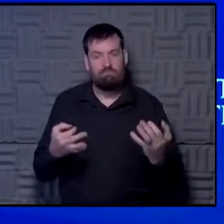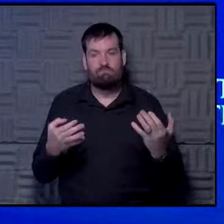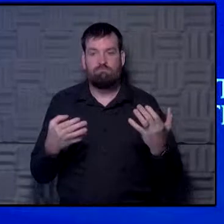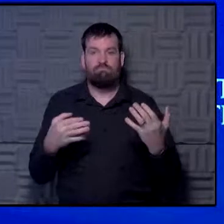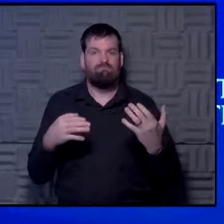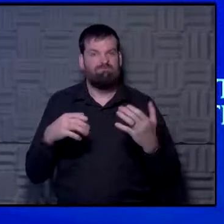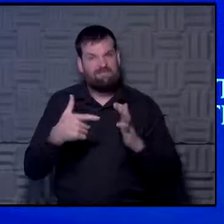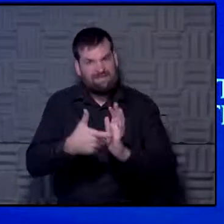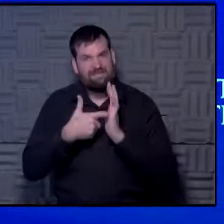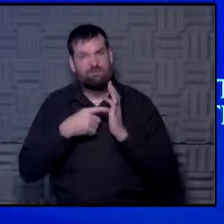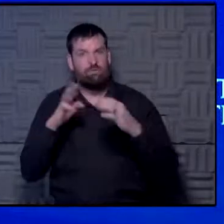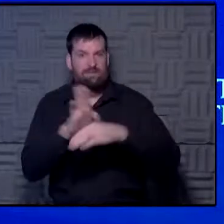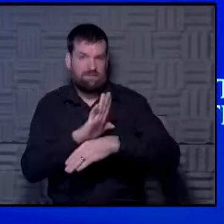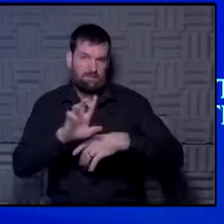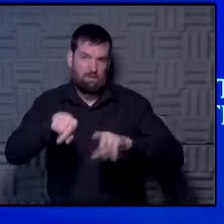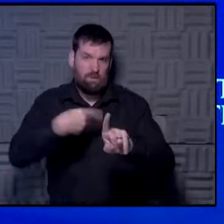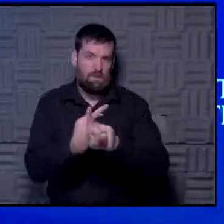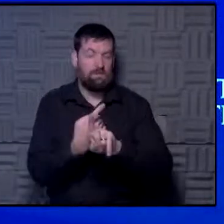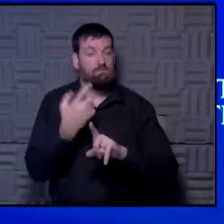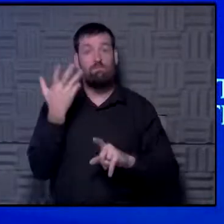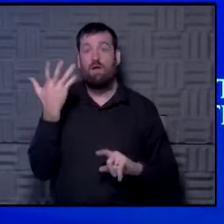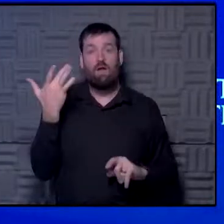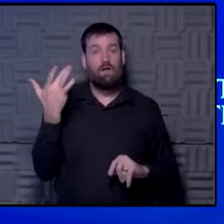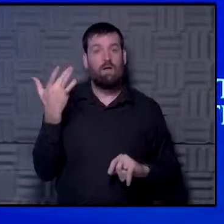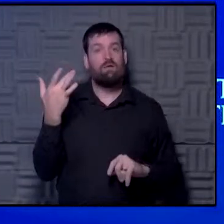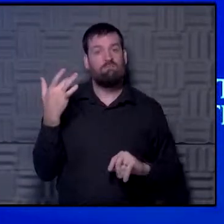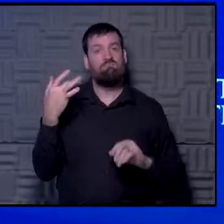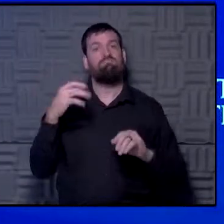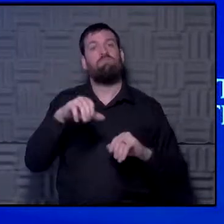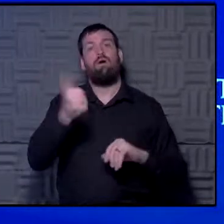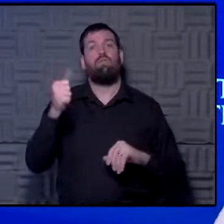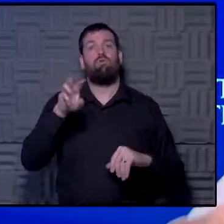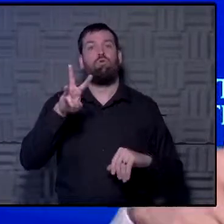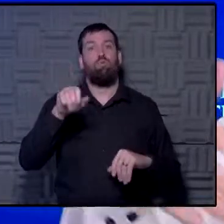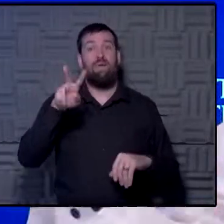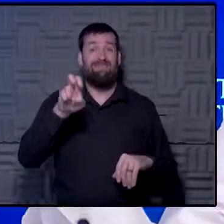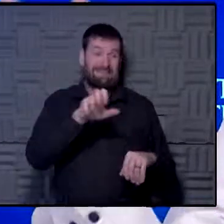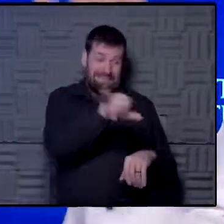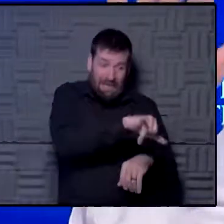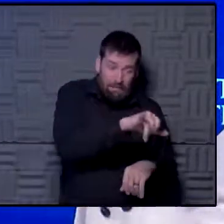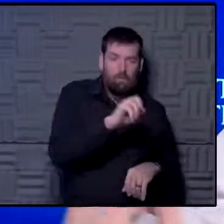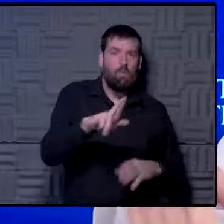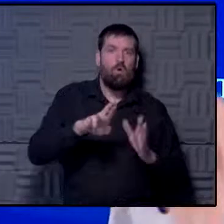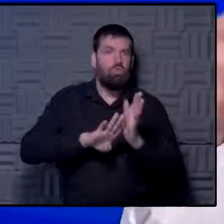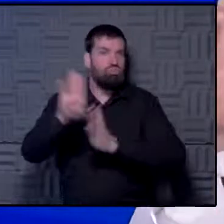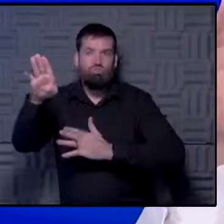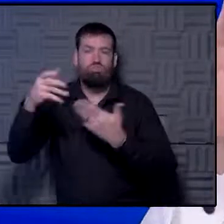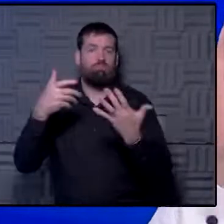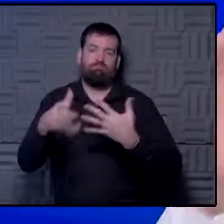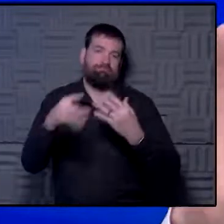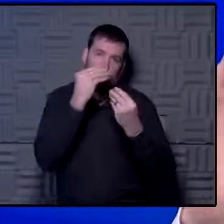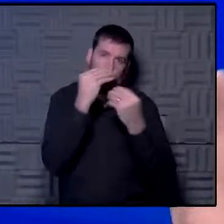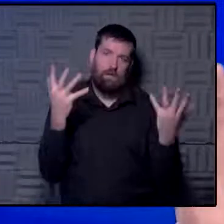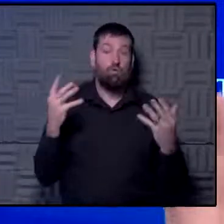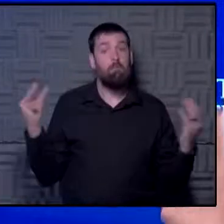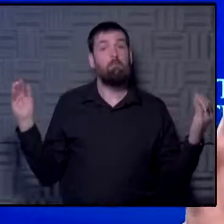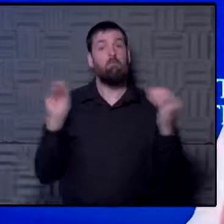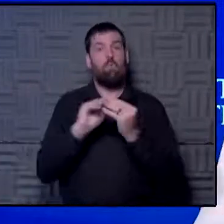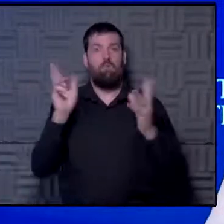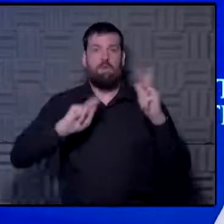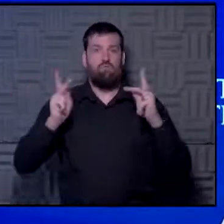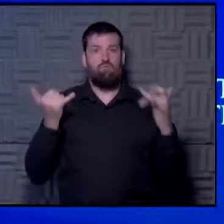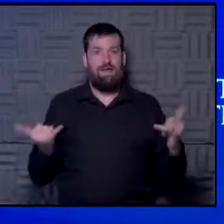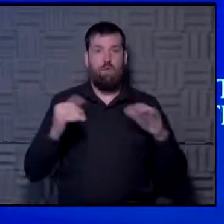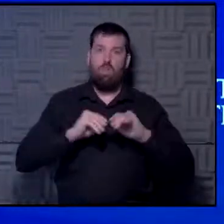to essential businesses only. And it's because there is another wave, or whether it's the same wave or just a surge, I don't care. It's just there are some more people out there